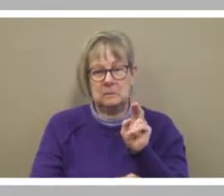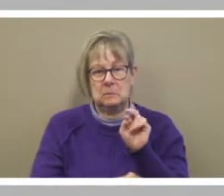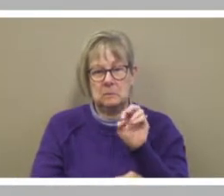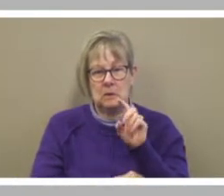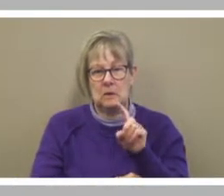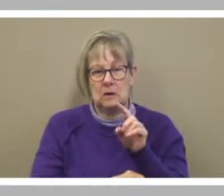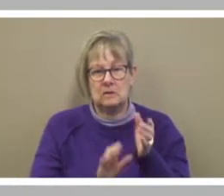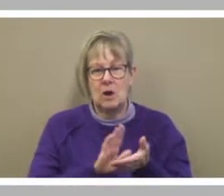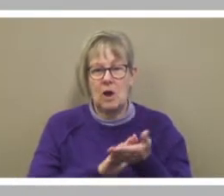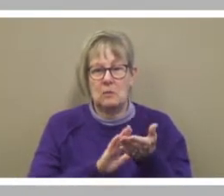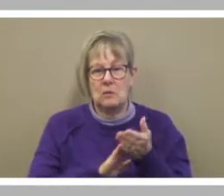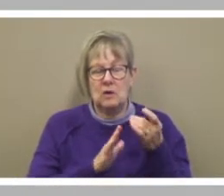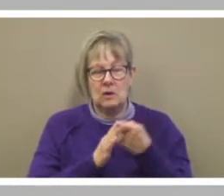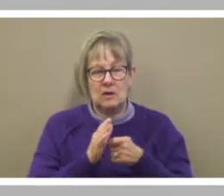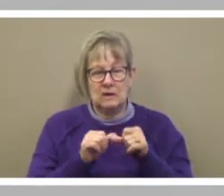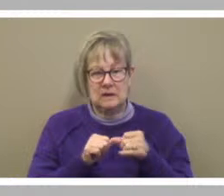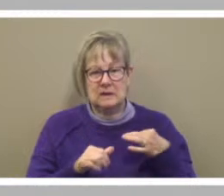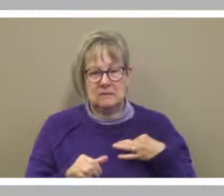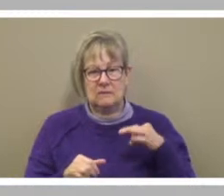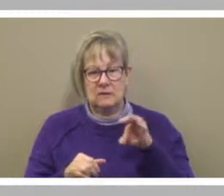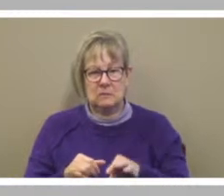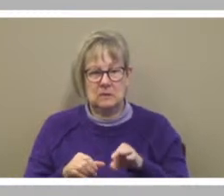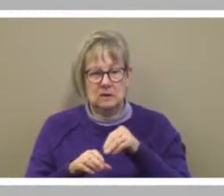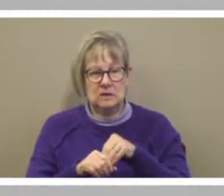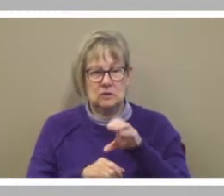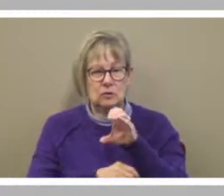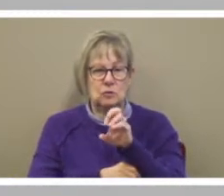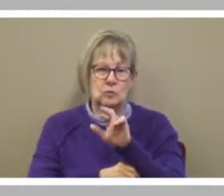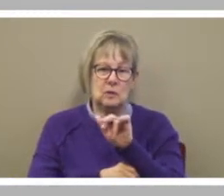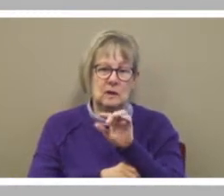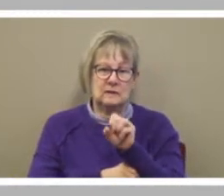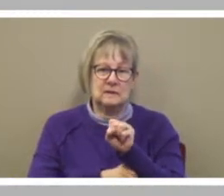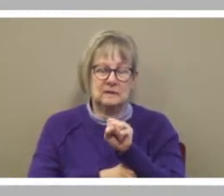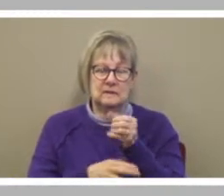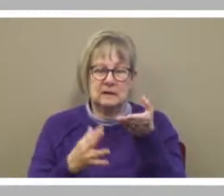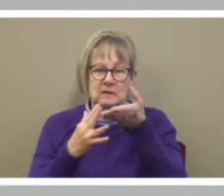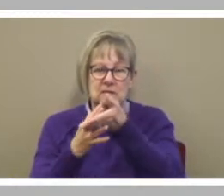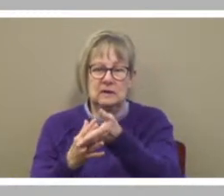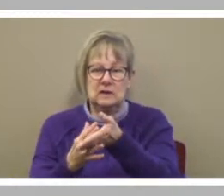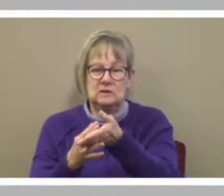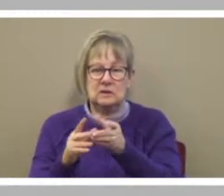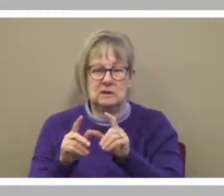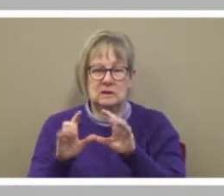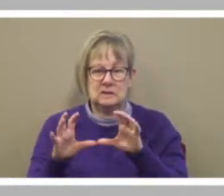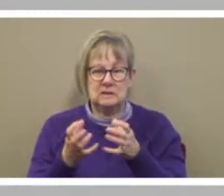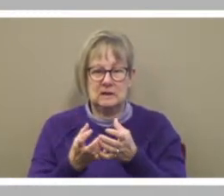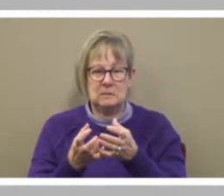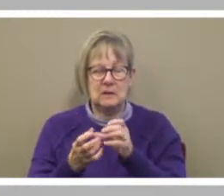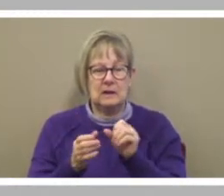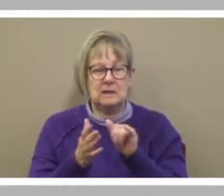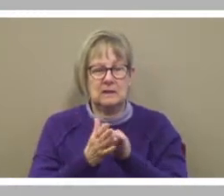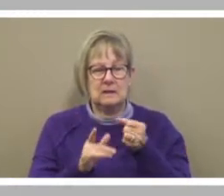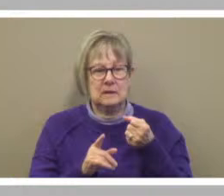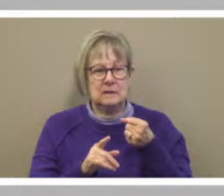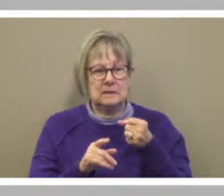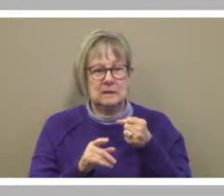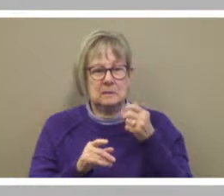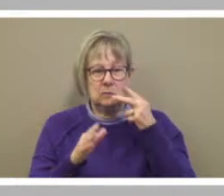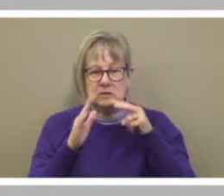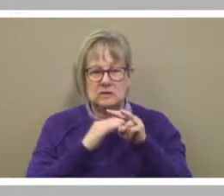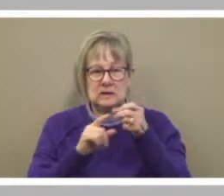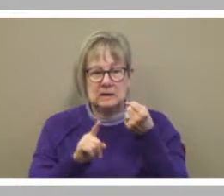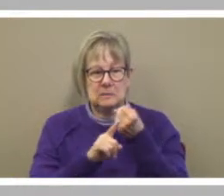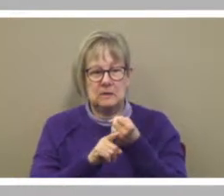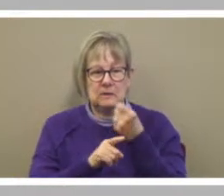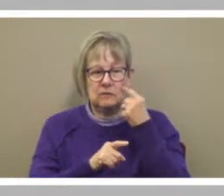costs and our continued investment in crisis intervention team. So this is the projected impact that we have for FY 2025.